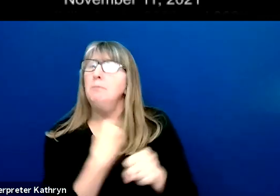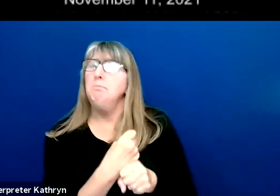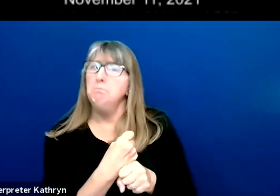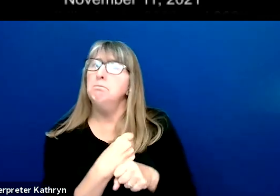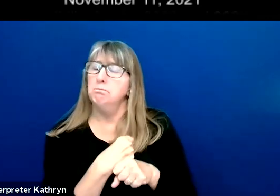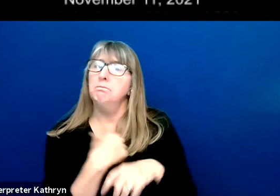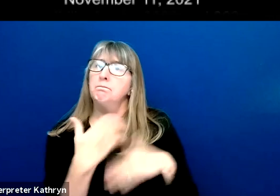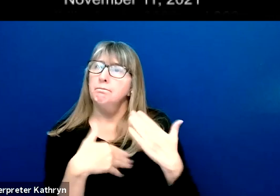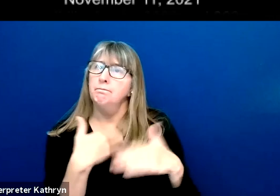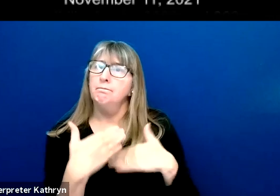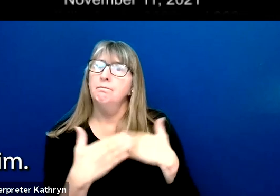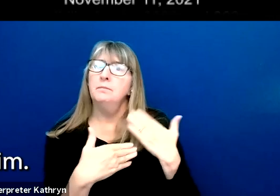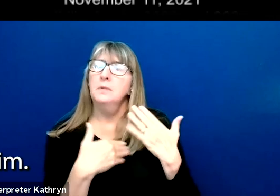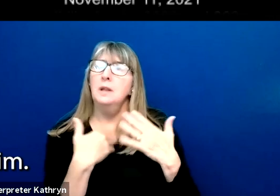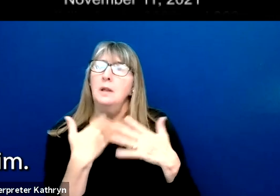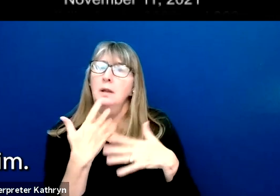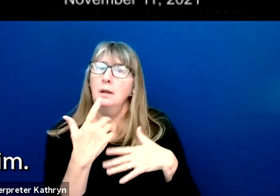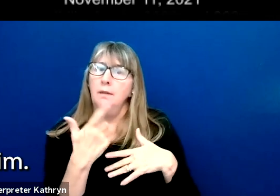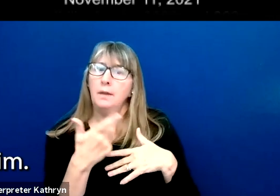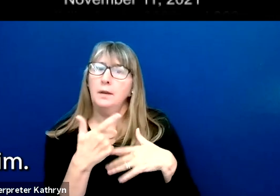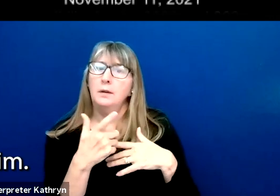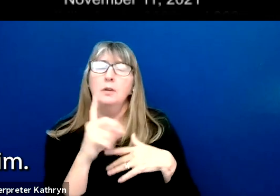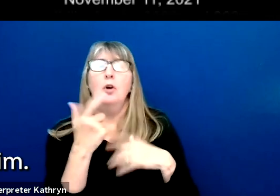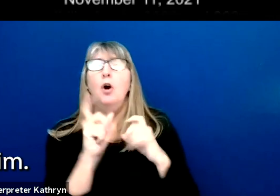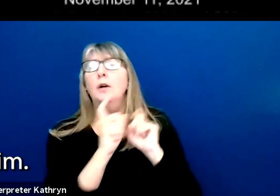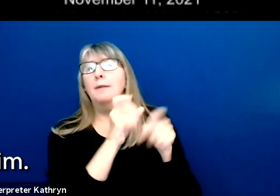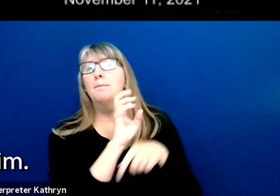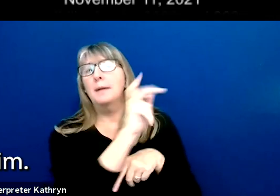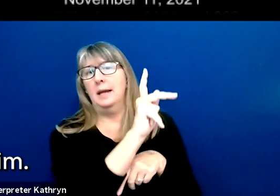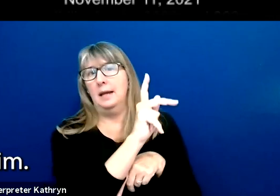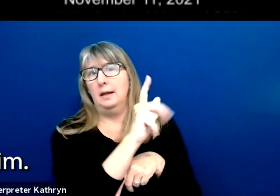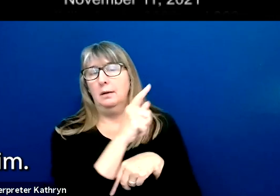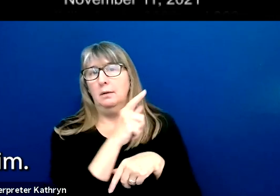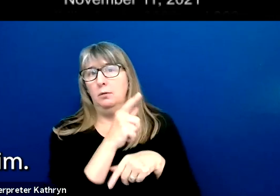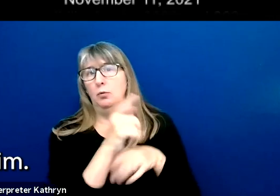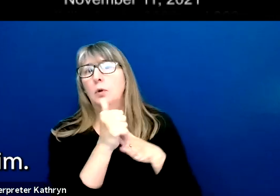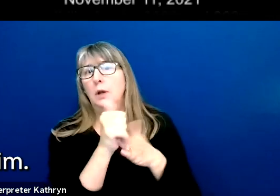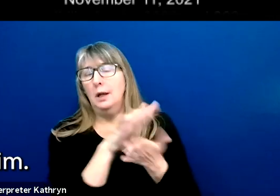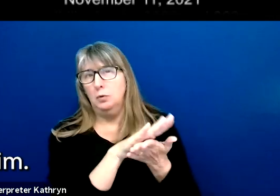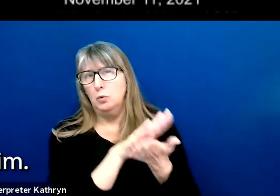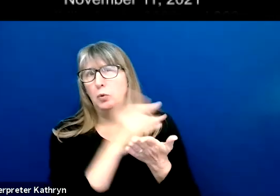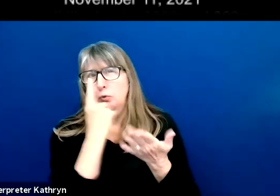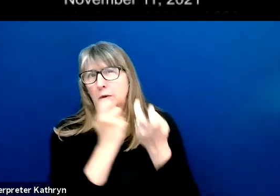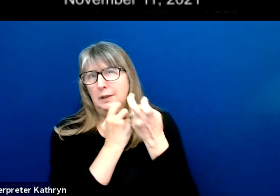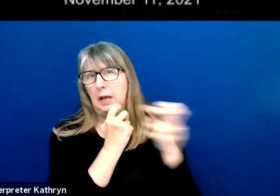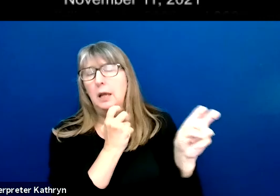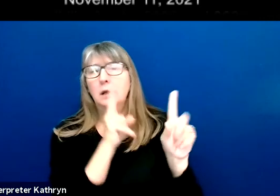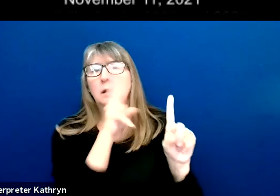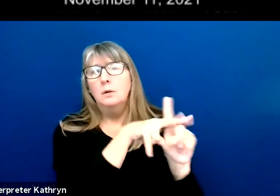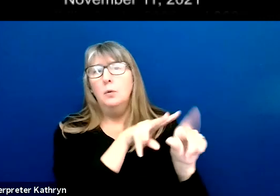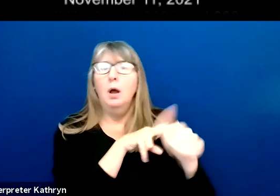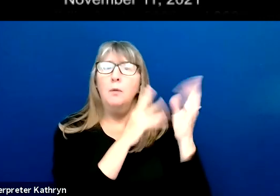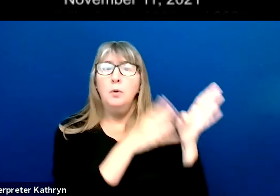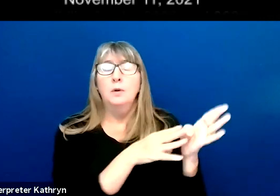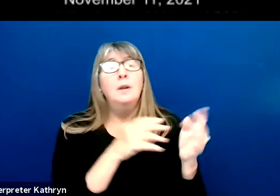and then I gave the dog back to the guide school, and they reassigned him. Not because I